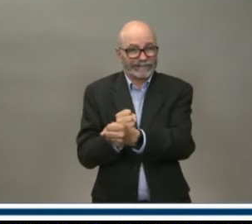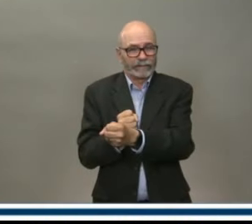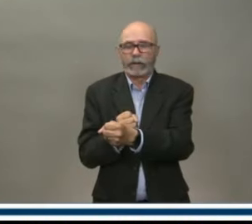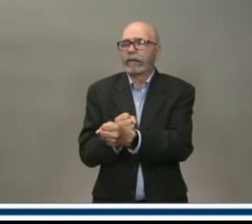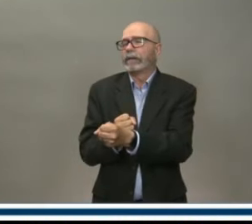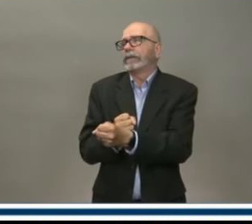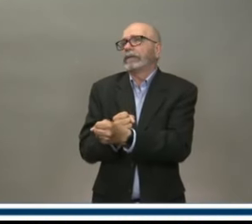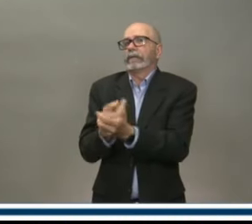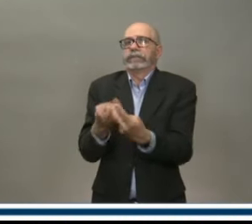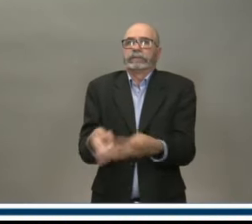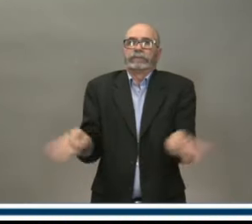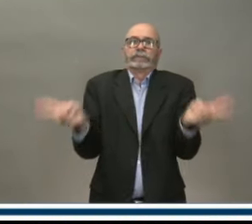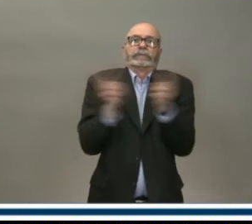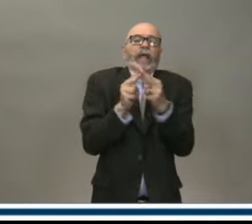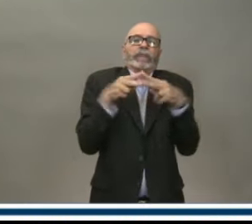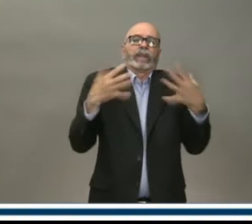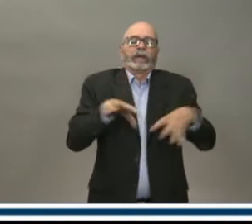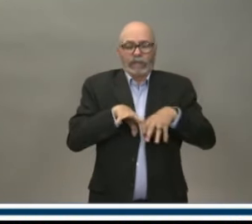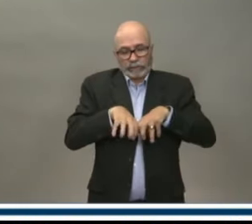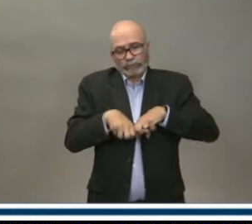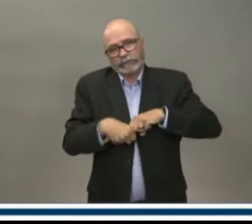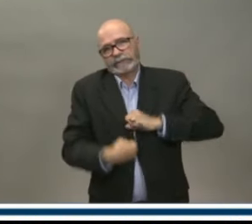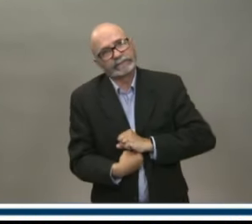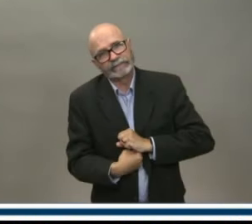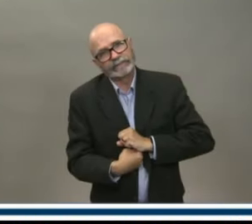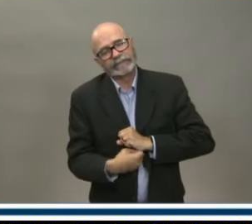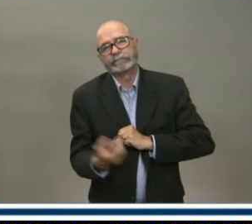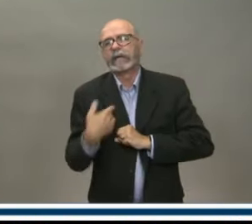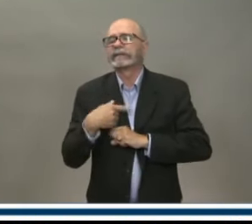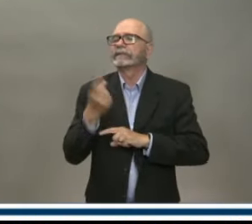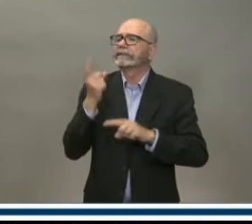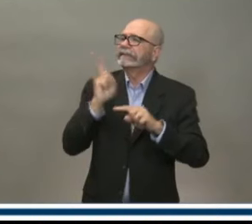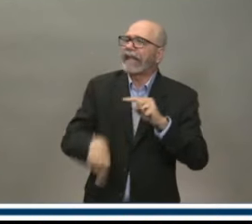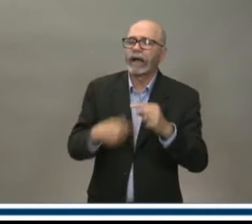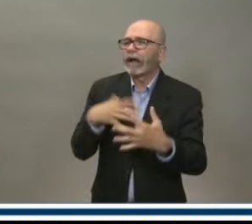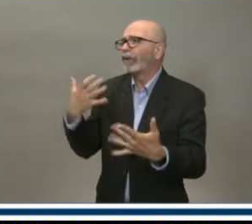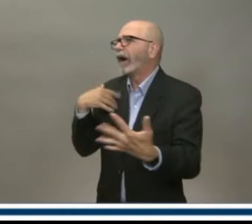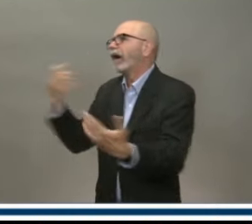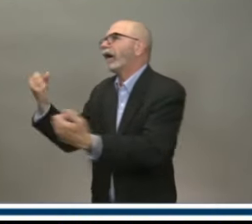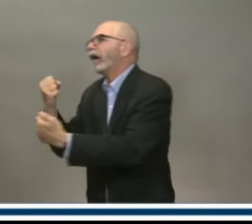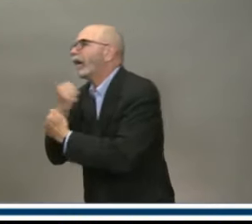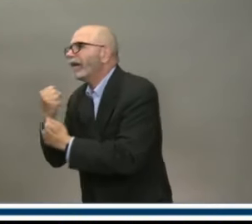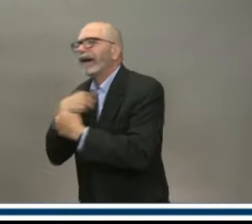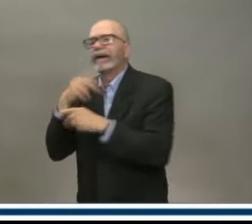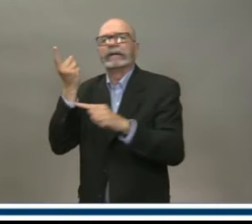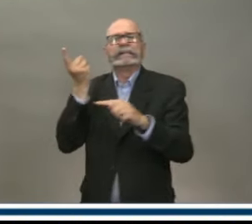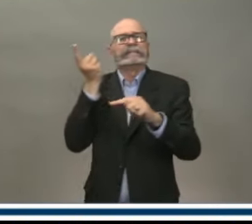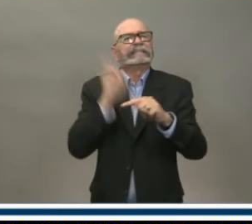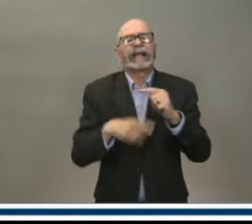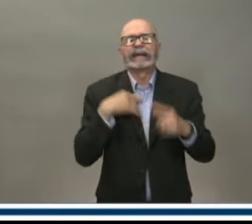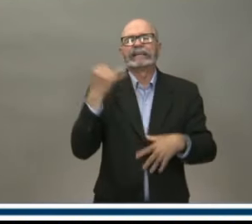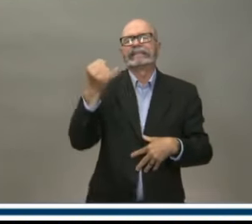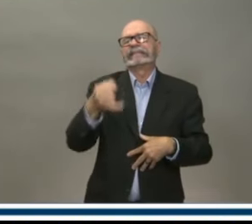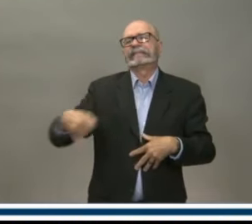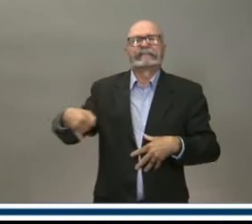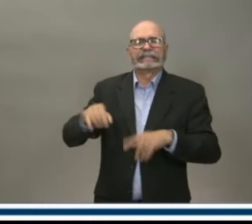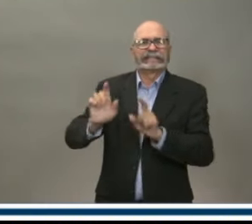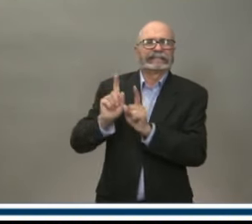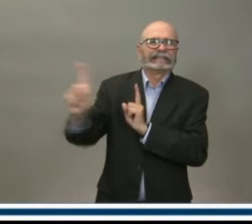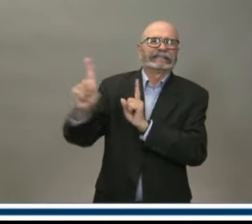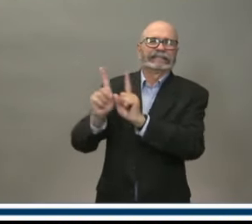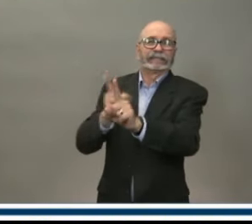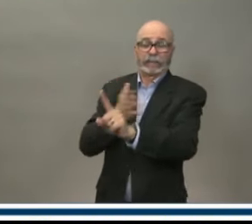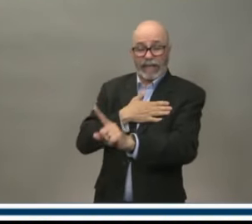together physically with distancing protocols in place. Our hearts are with you. And before I turn it over to Dr.